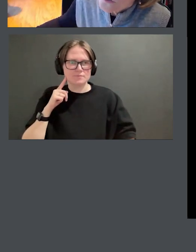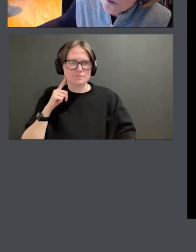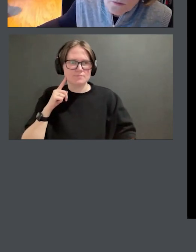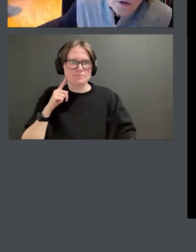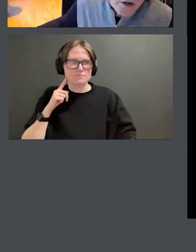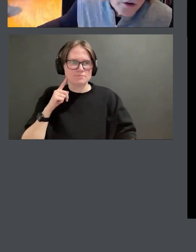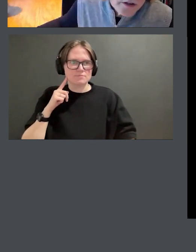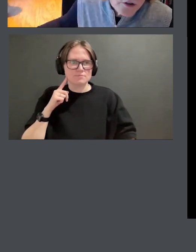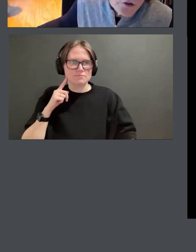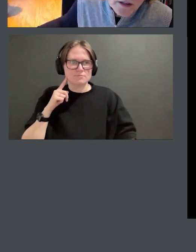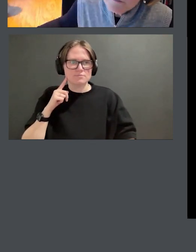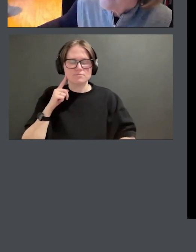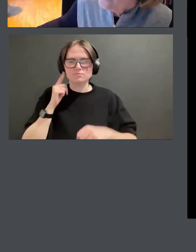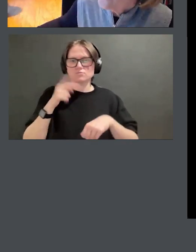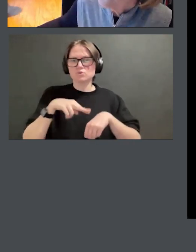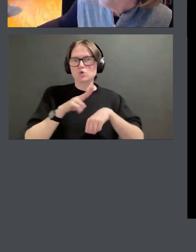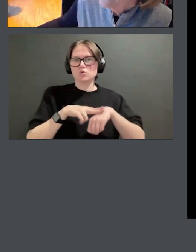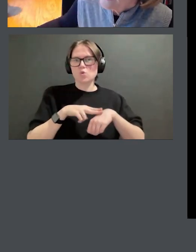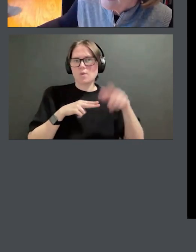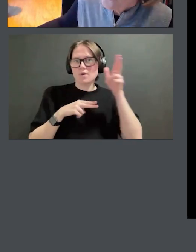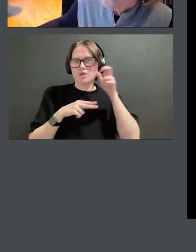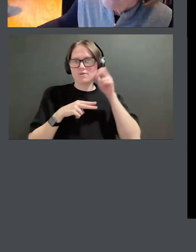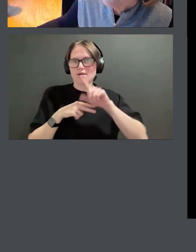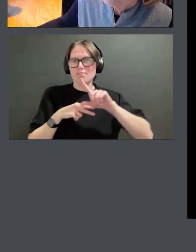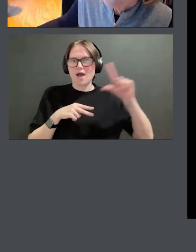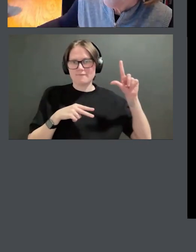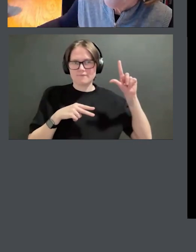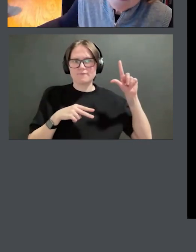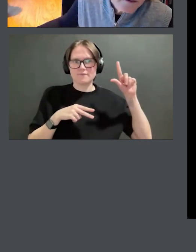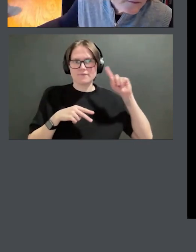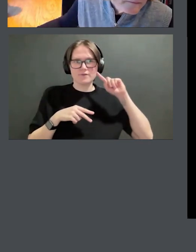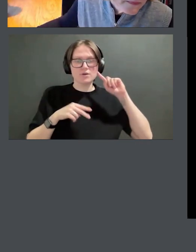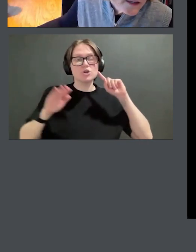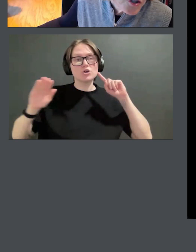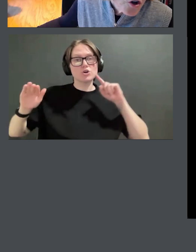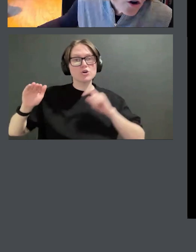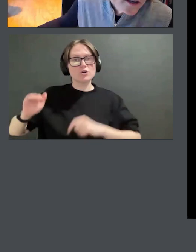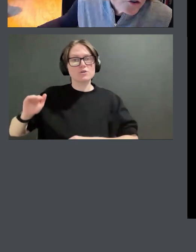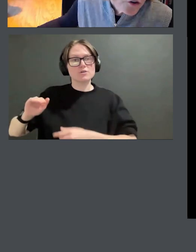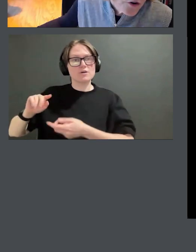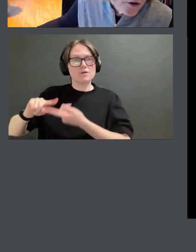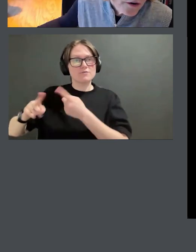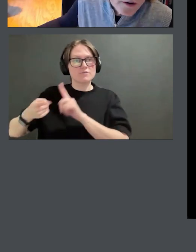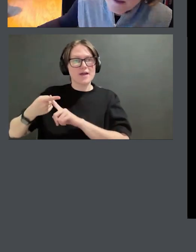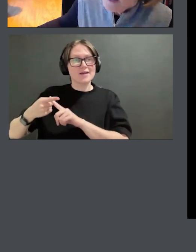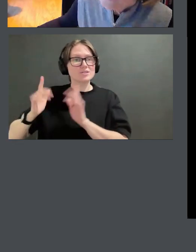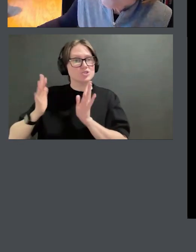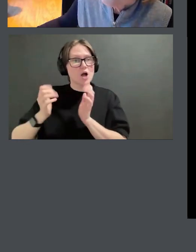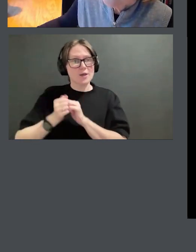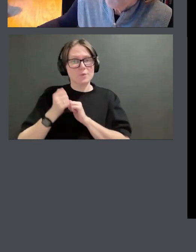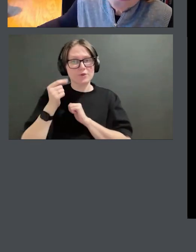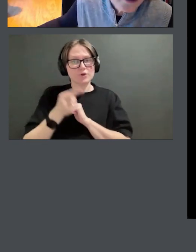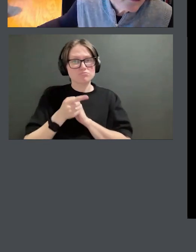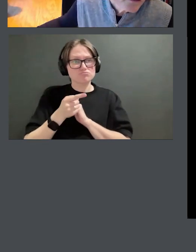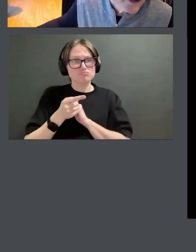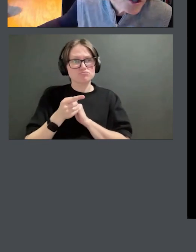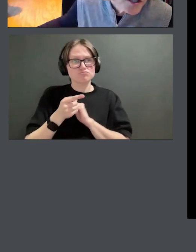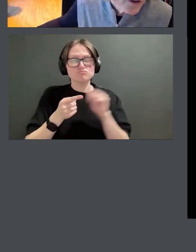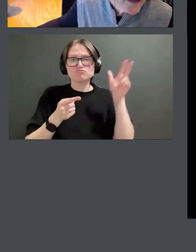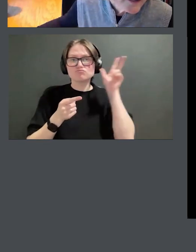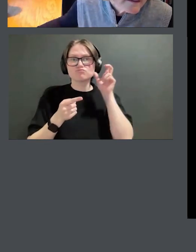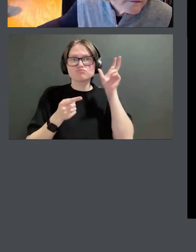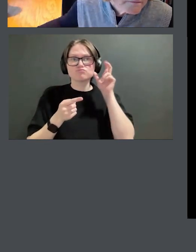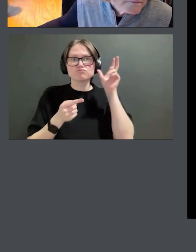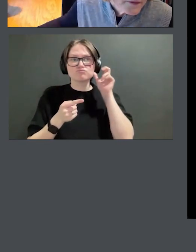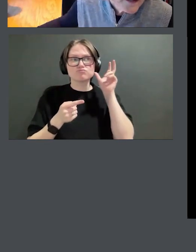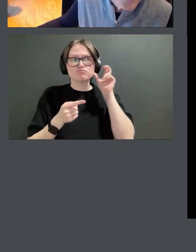She has normal hearing in her left ear, and her little friend is talking to her, and she can hear her little friend just